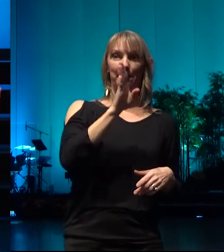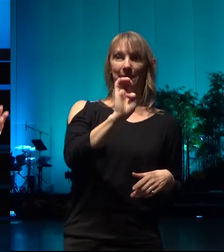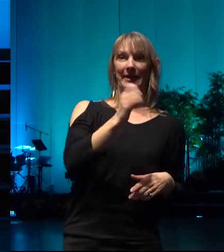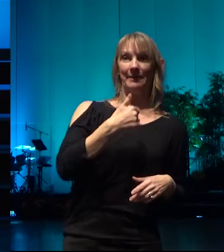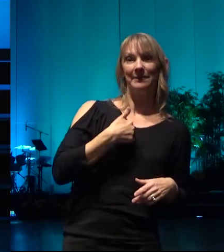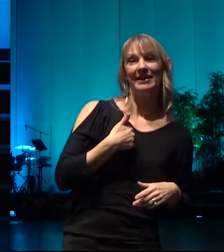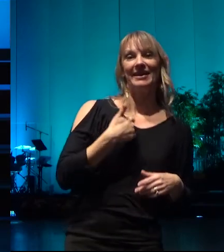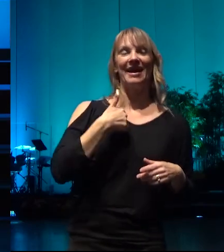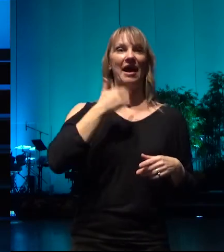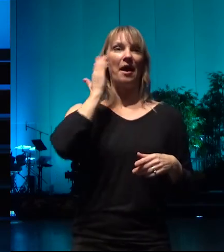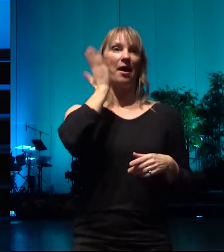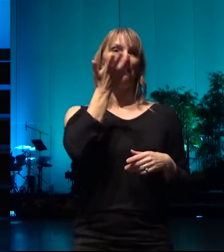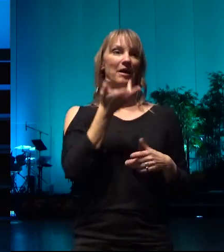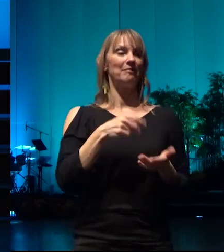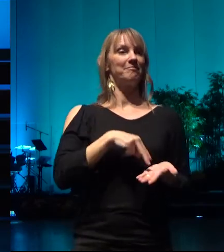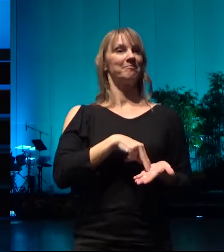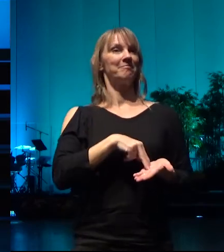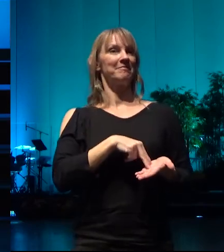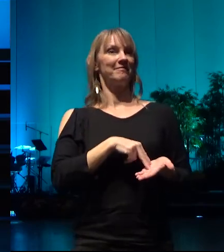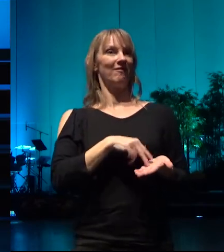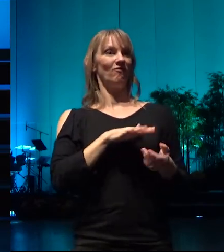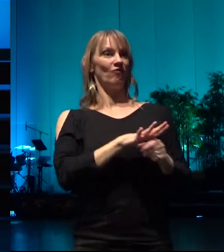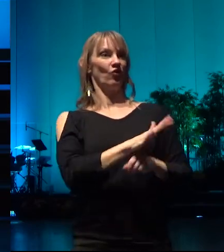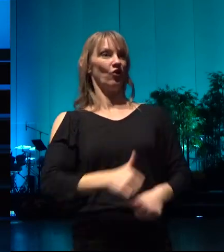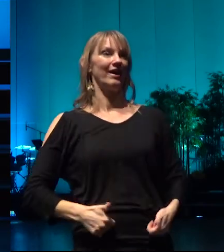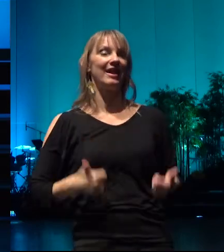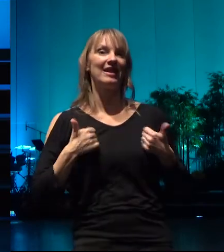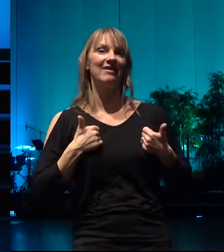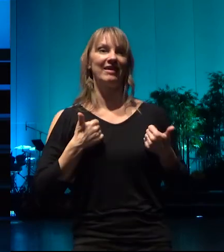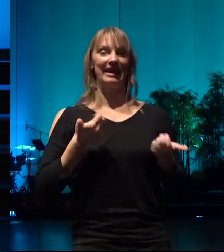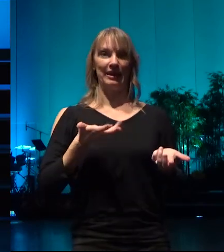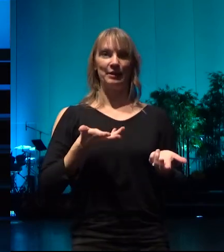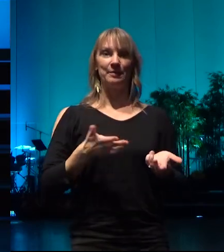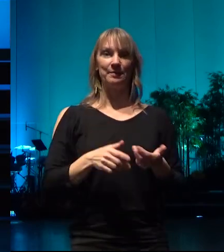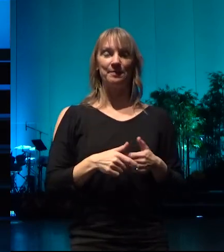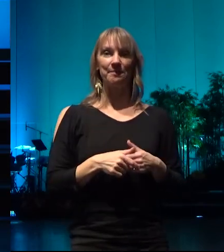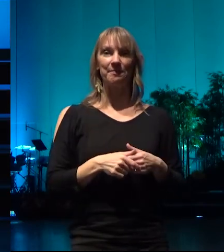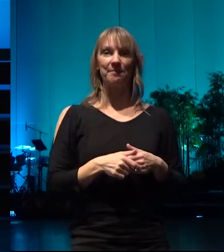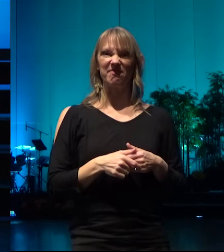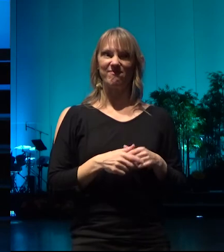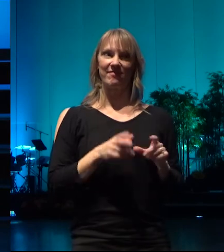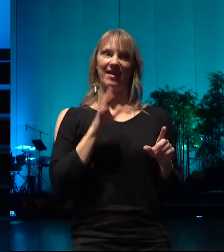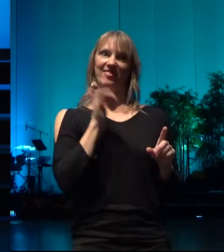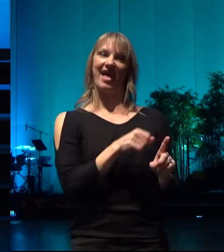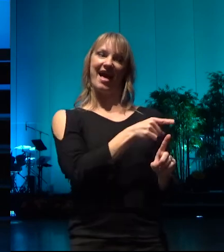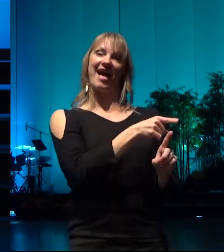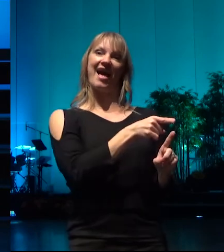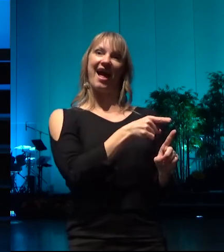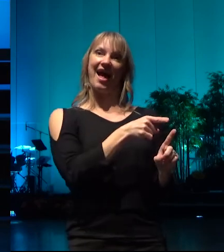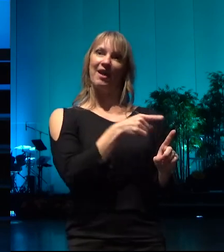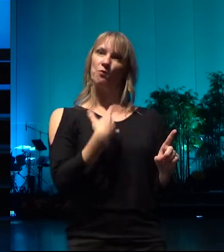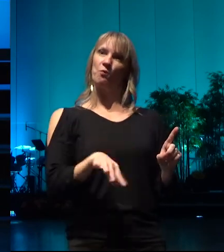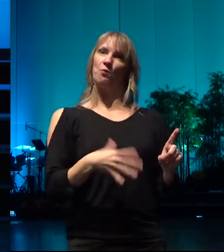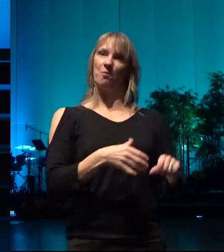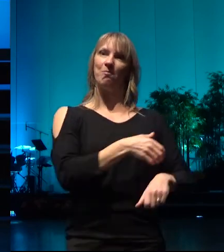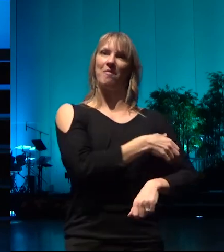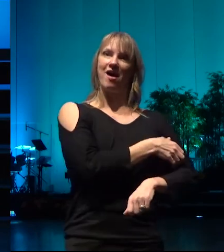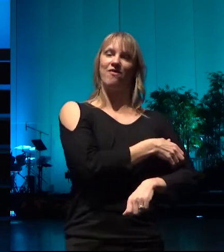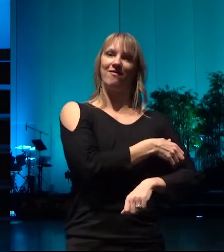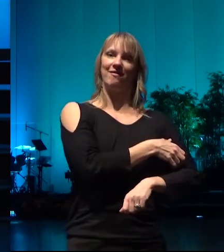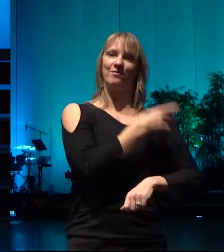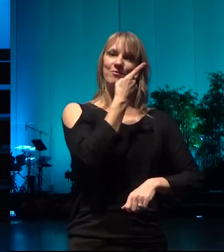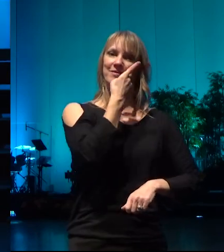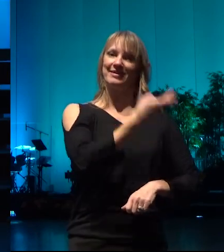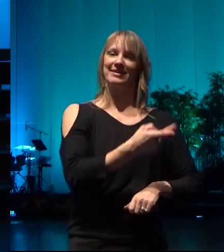me and I'm going to step into my full living, my fullest living. And that was a powerful,